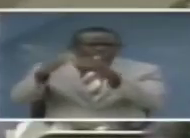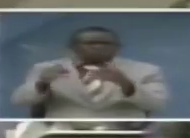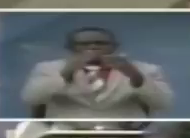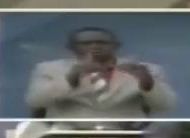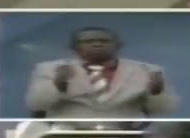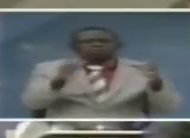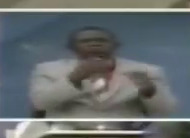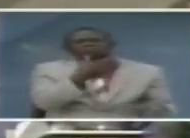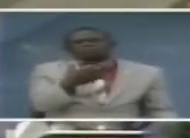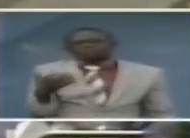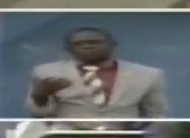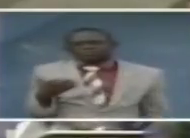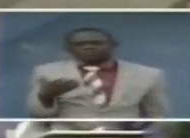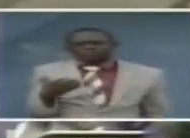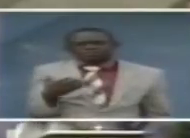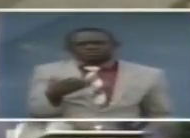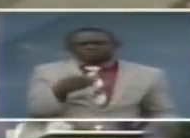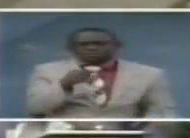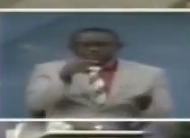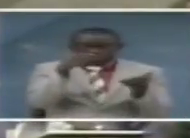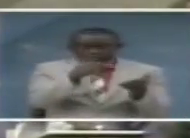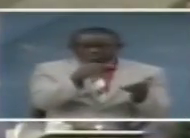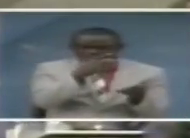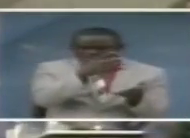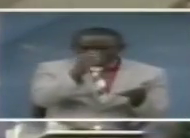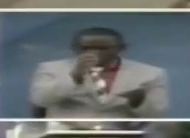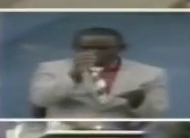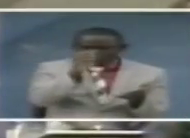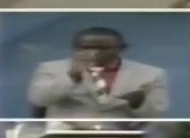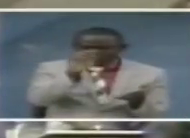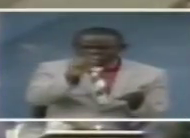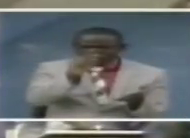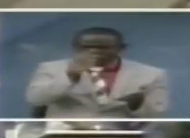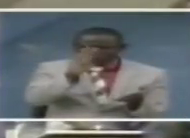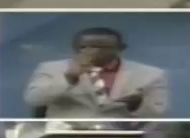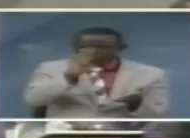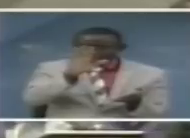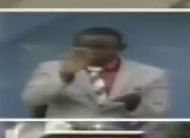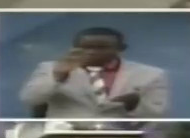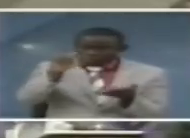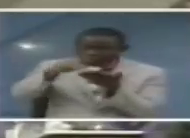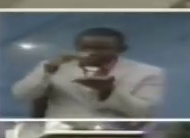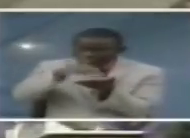816.3 million on housing and community amenities. Of this amount,